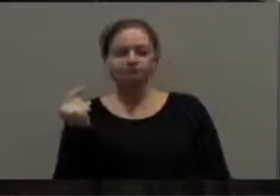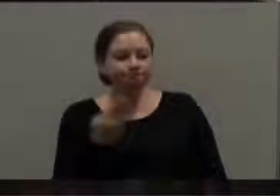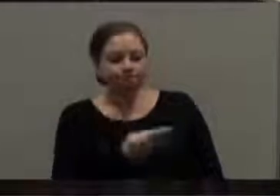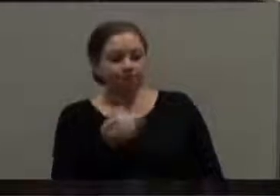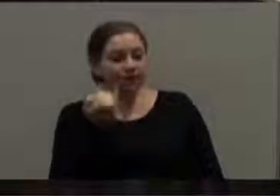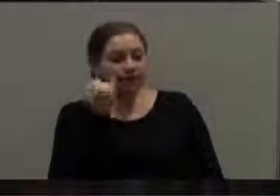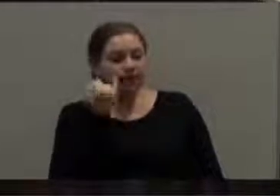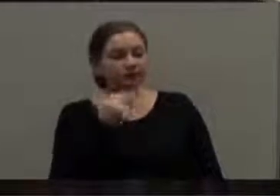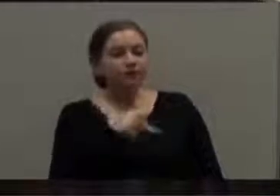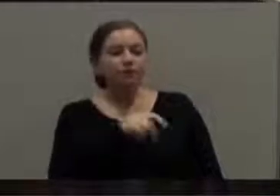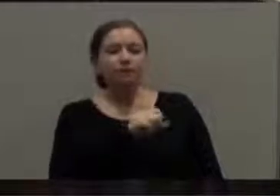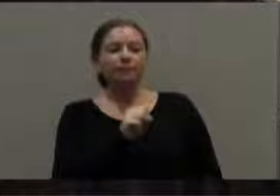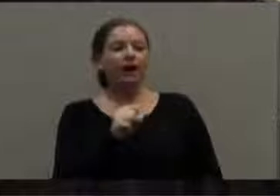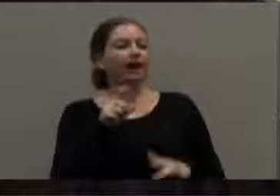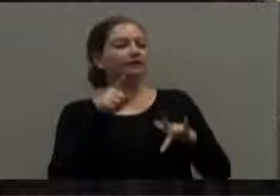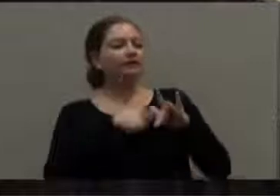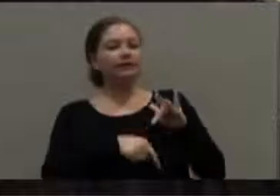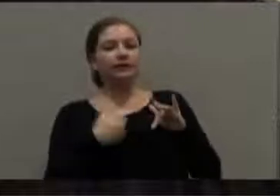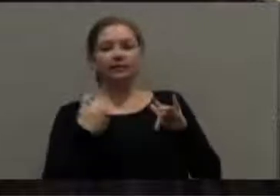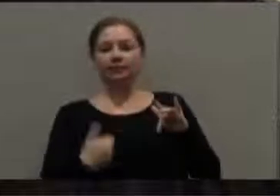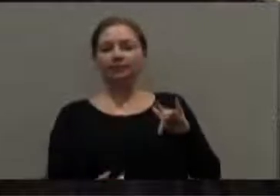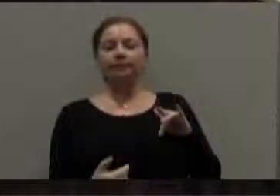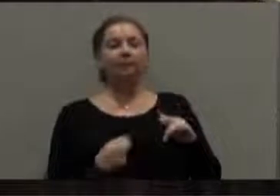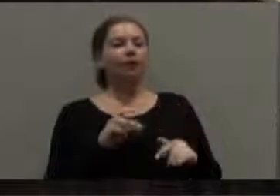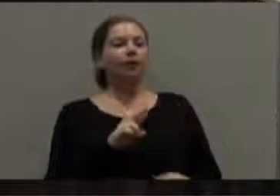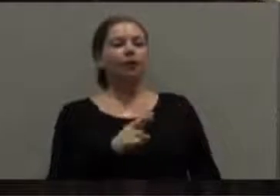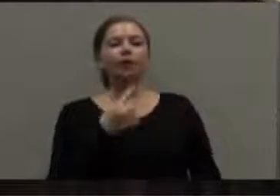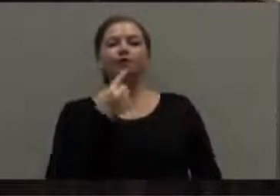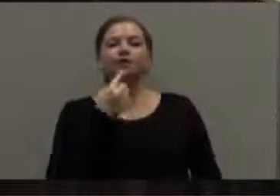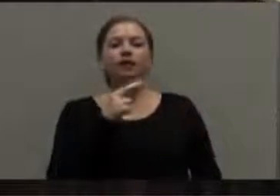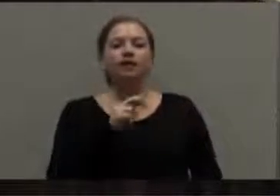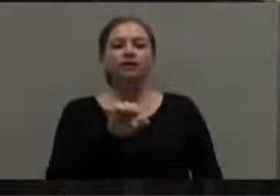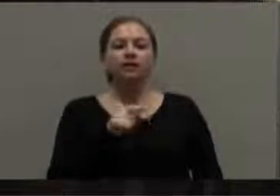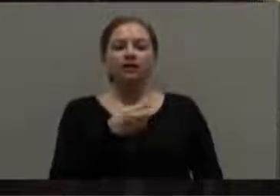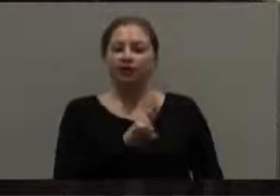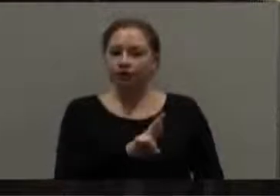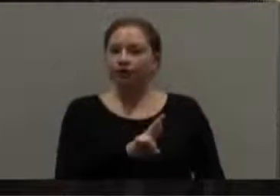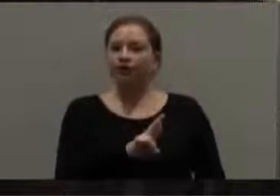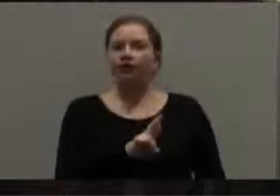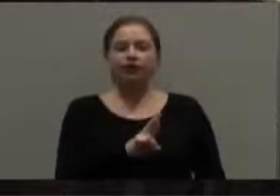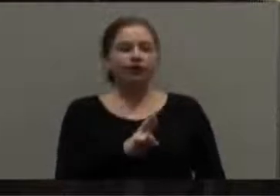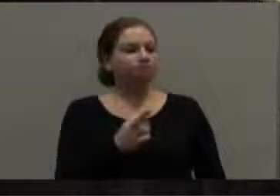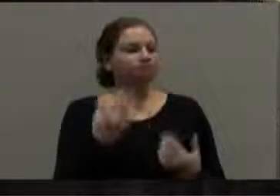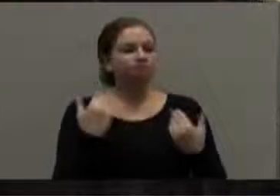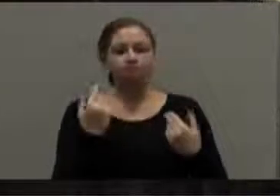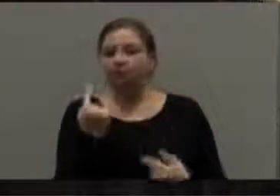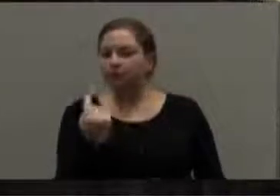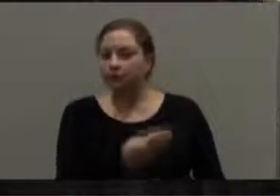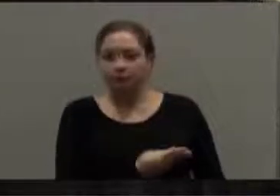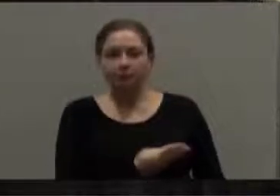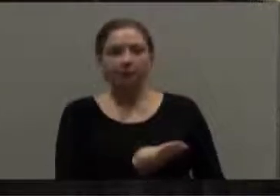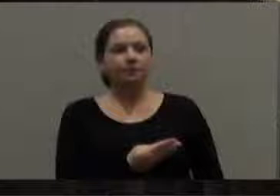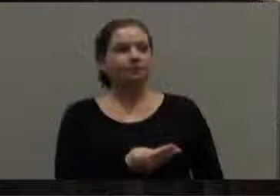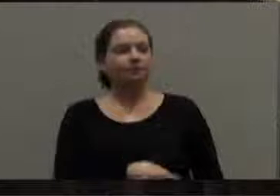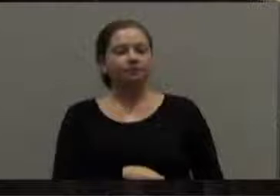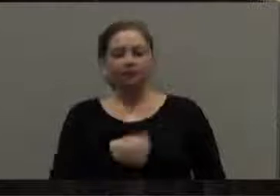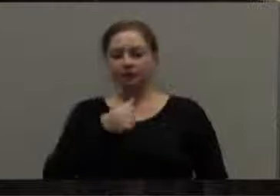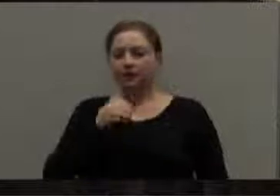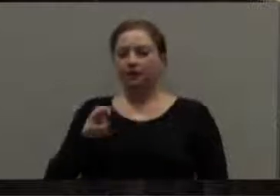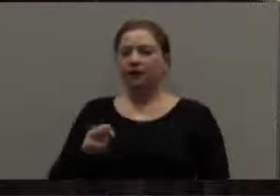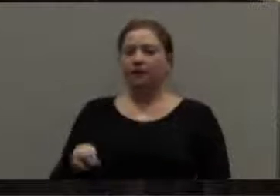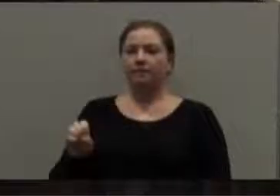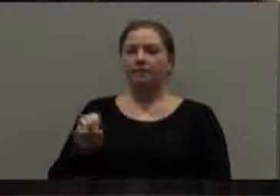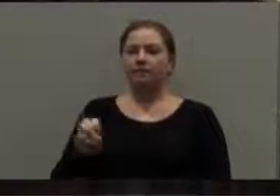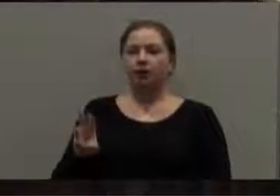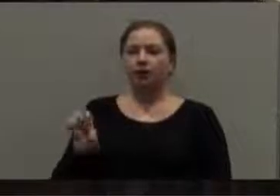said neither, whatever. She had the same opportunity everybody else did.